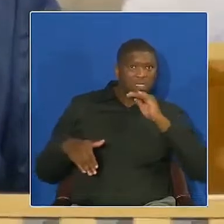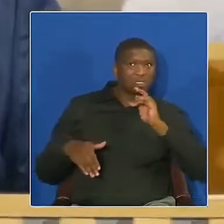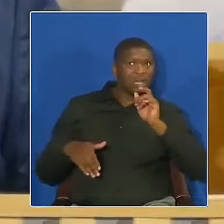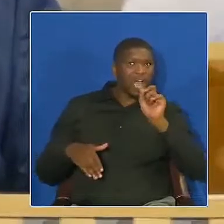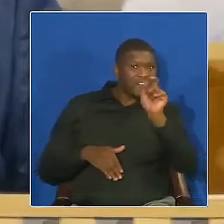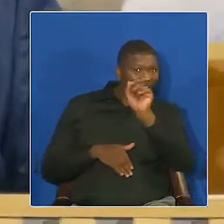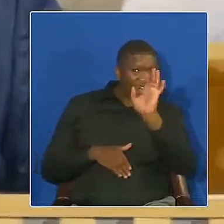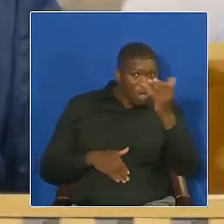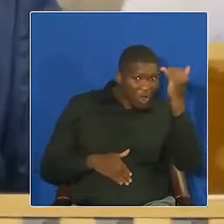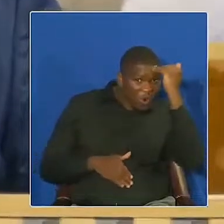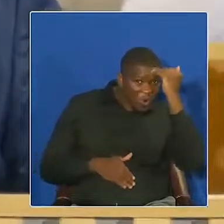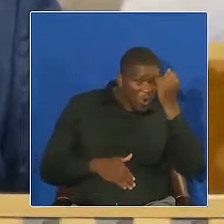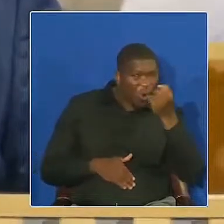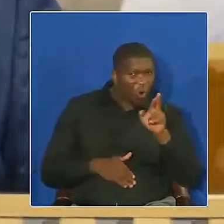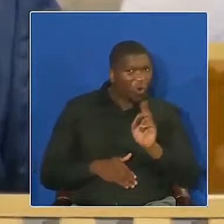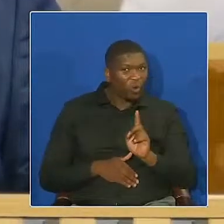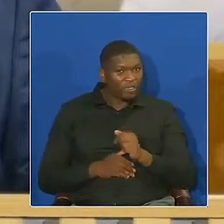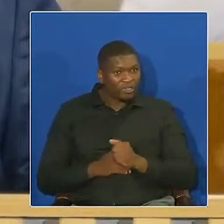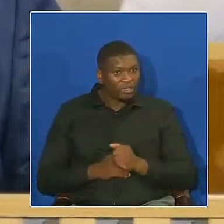stage? What does not yet mean?